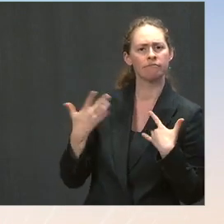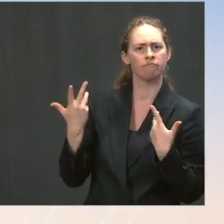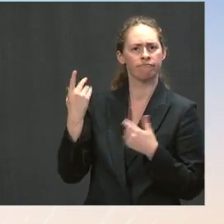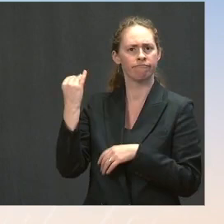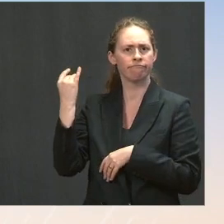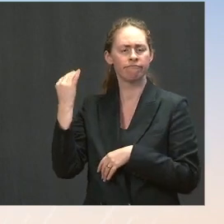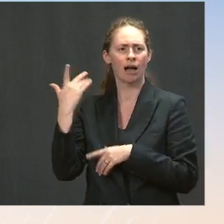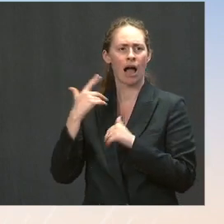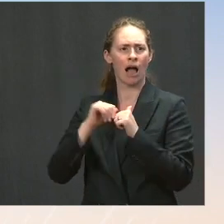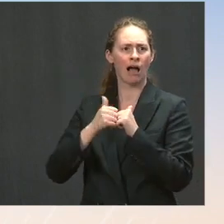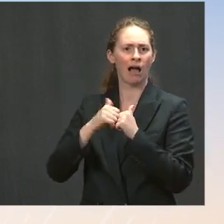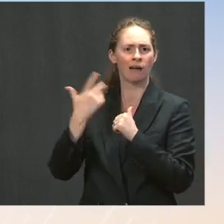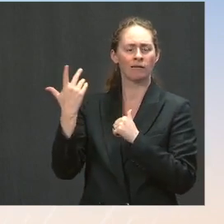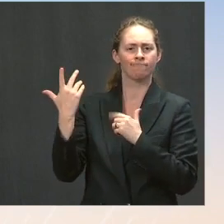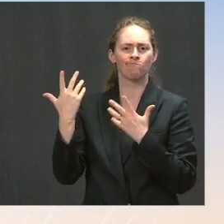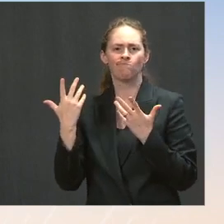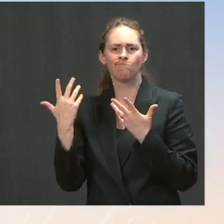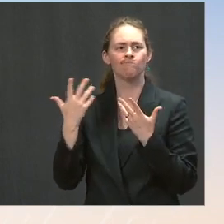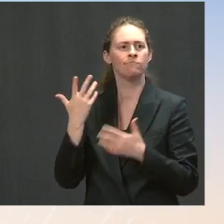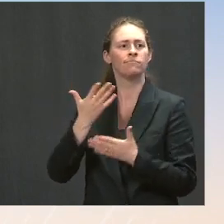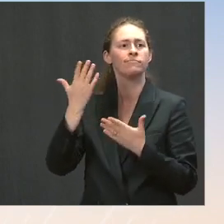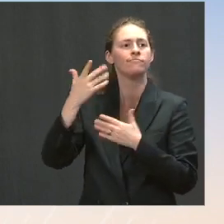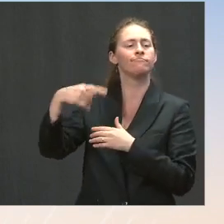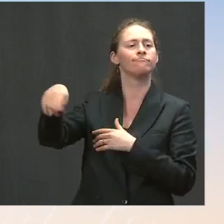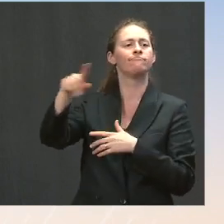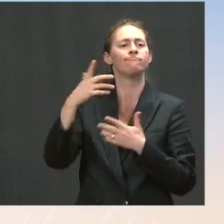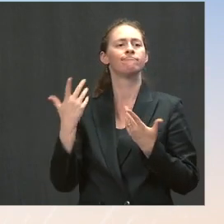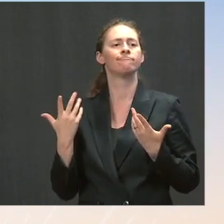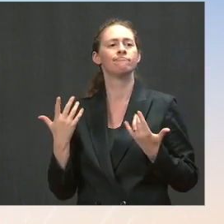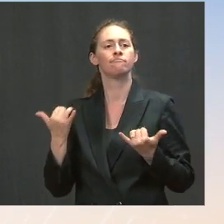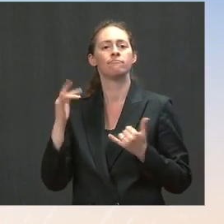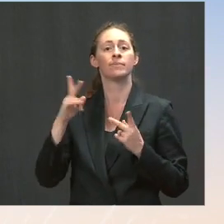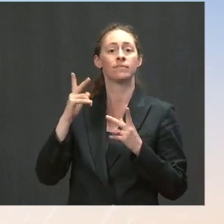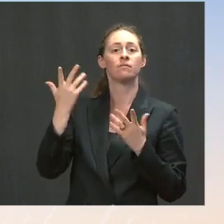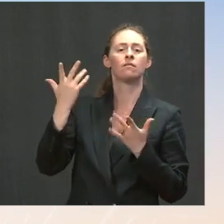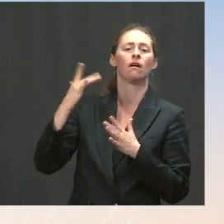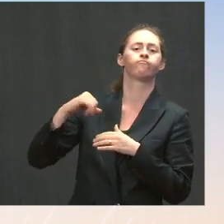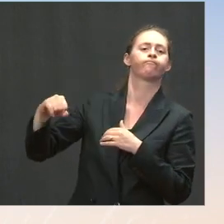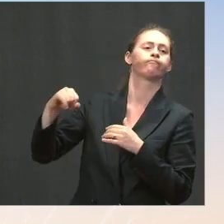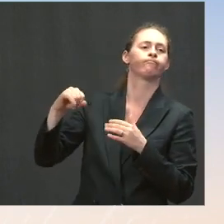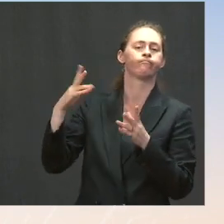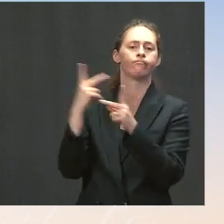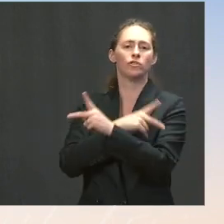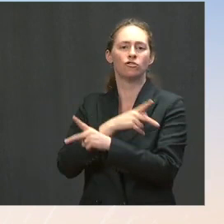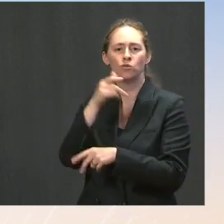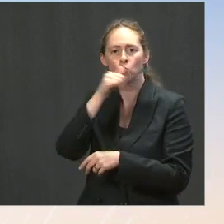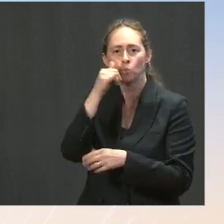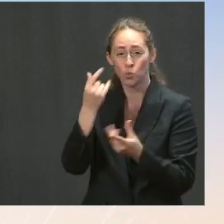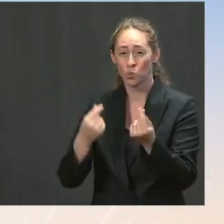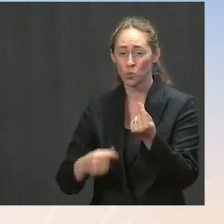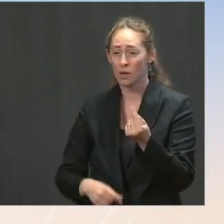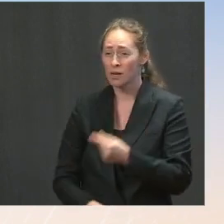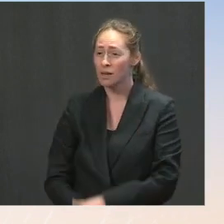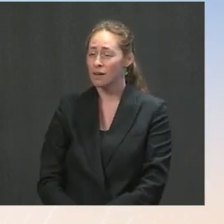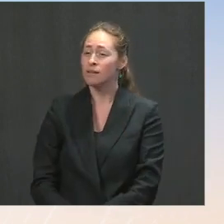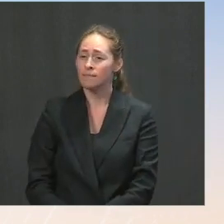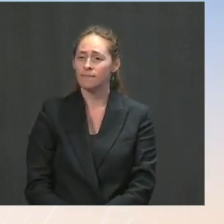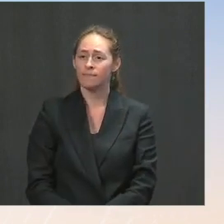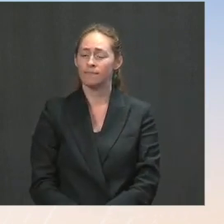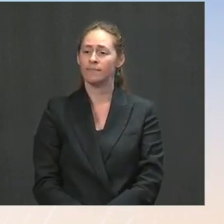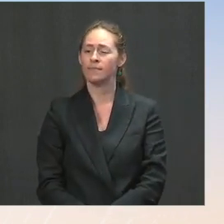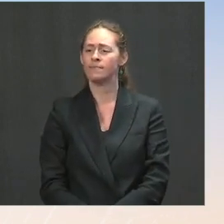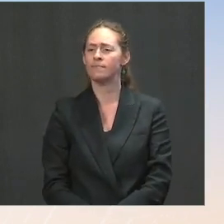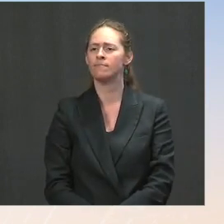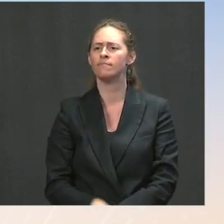those who do not want to get vaccinated. I would say first that the president has always said that he is going to be guided by public